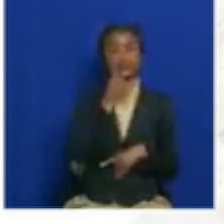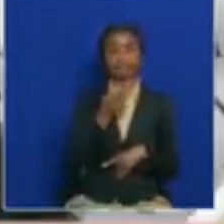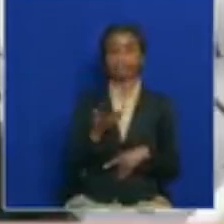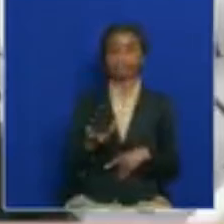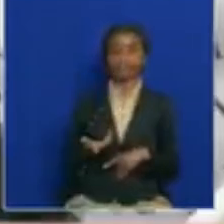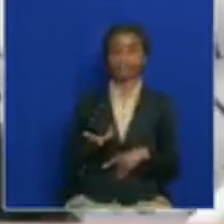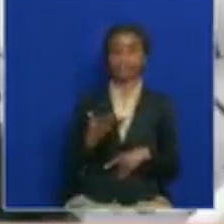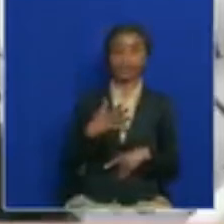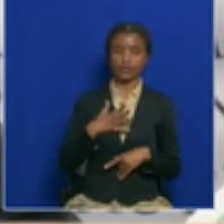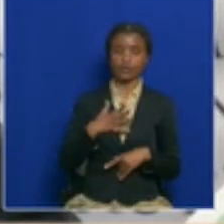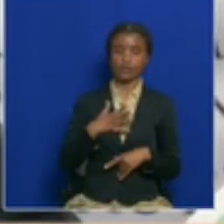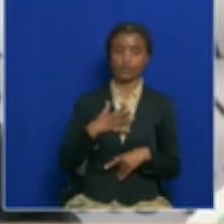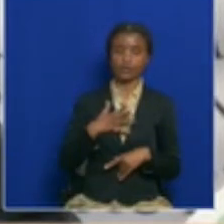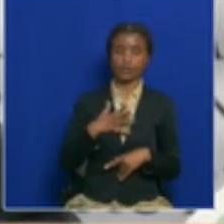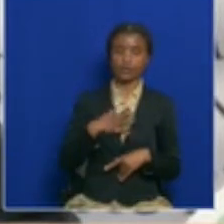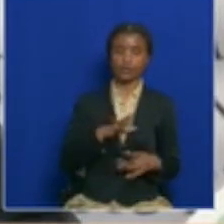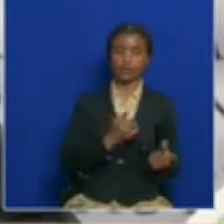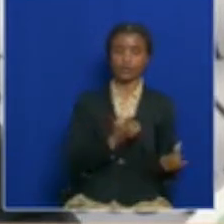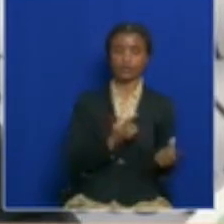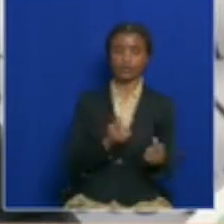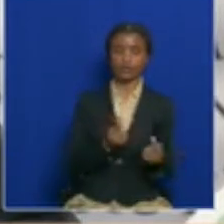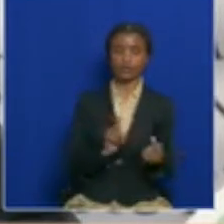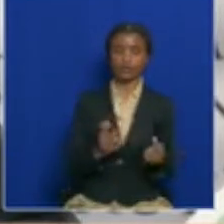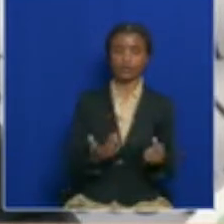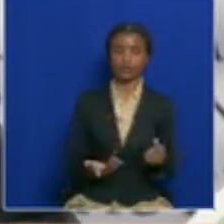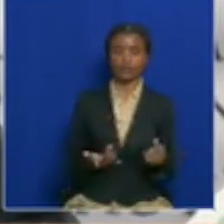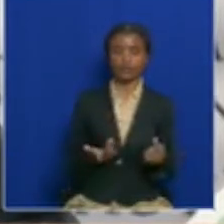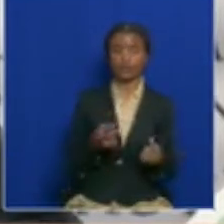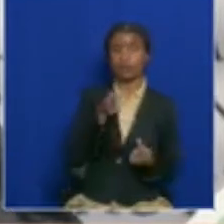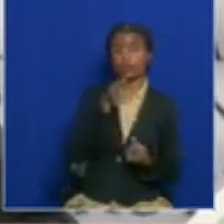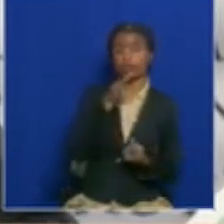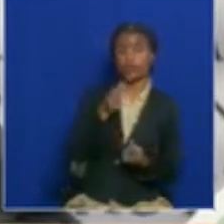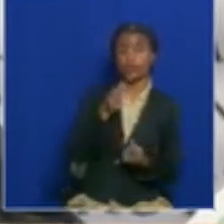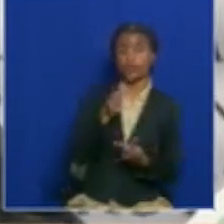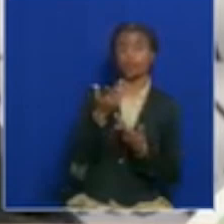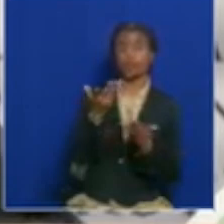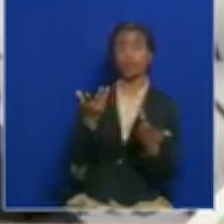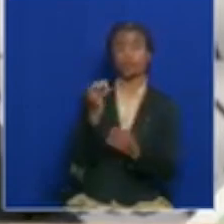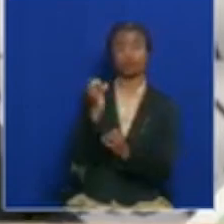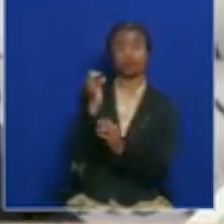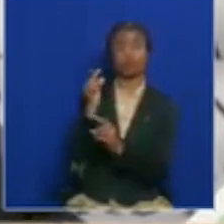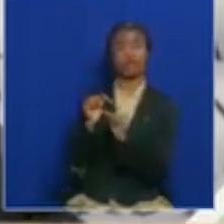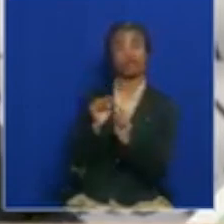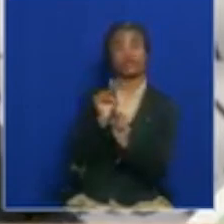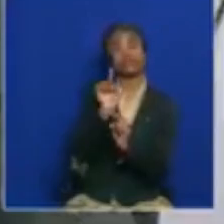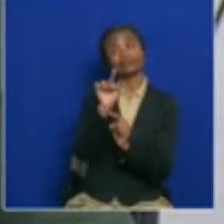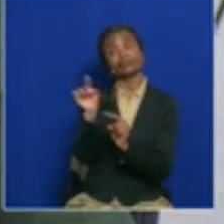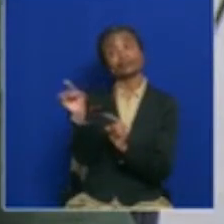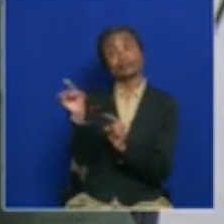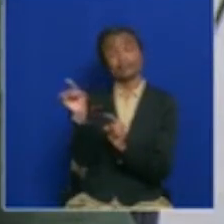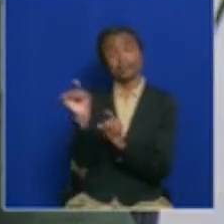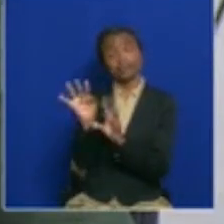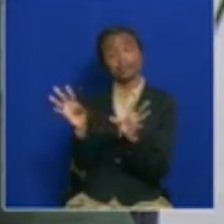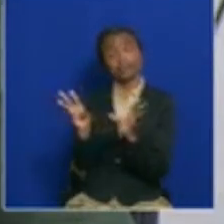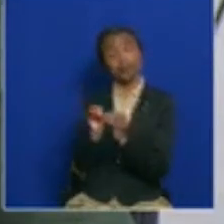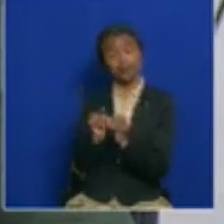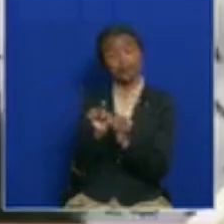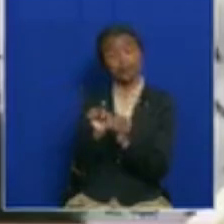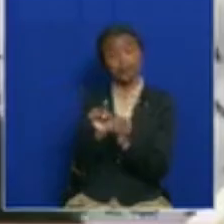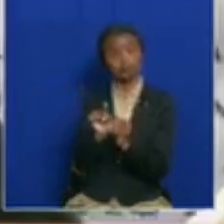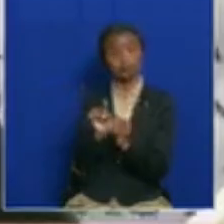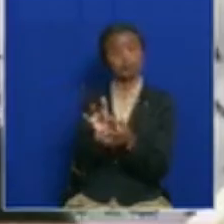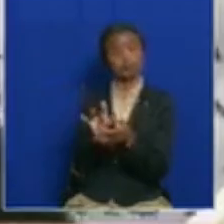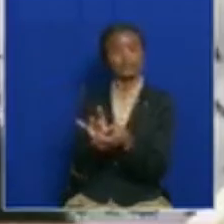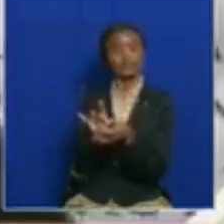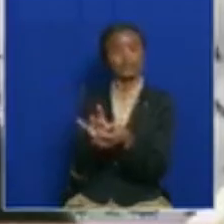required to comment or testify about any relationship you may have with any one of them. Of course. If we